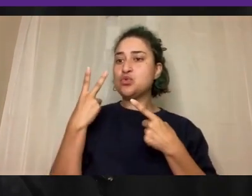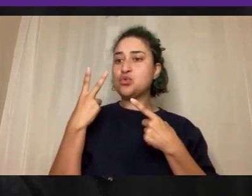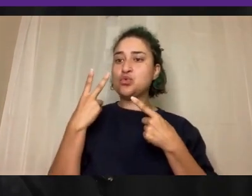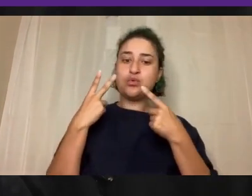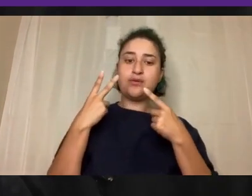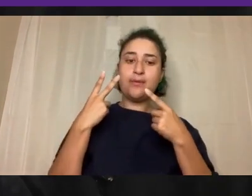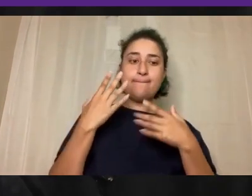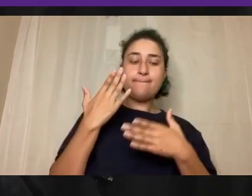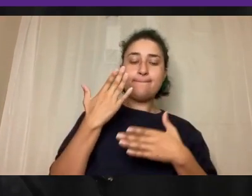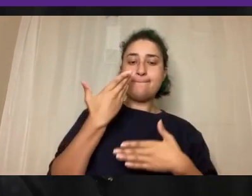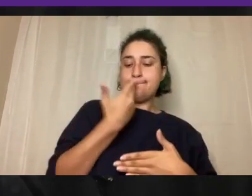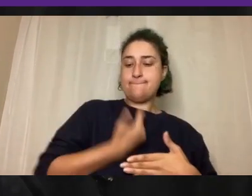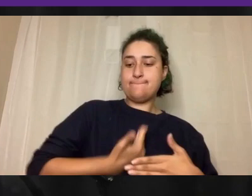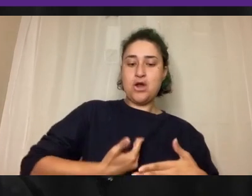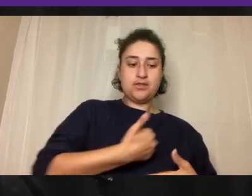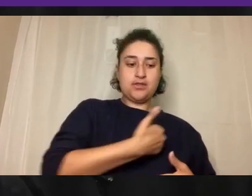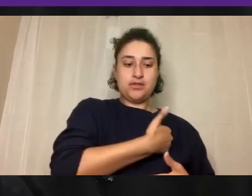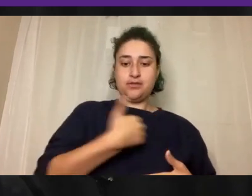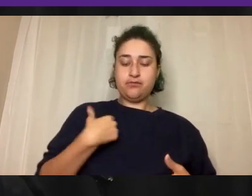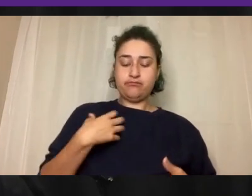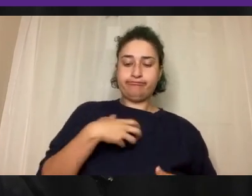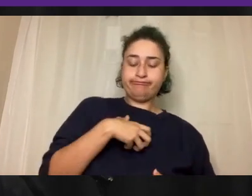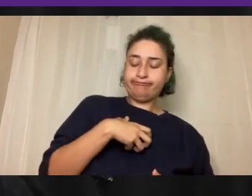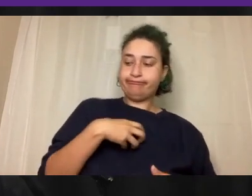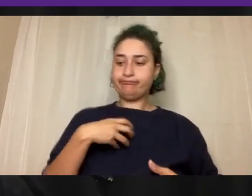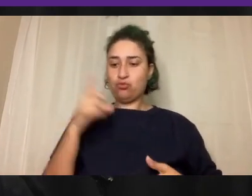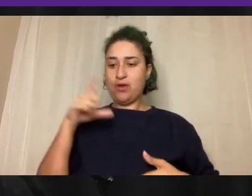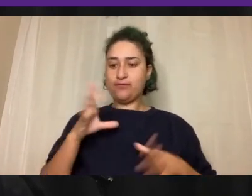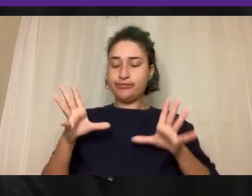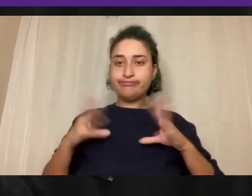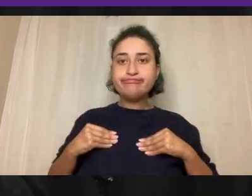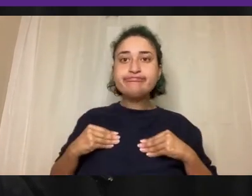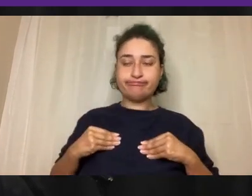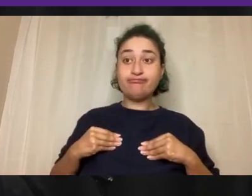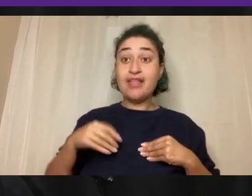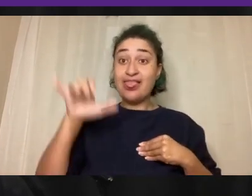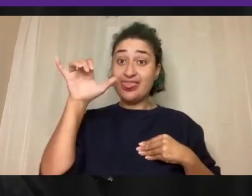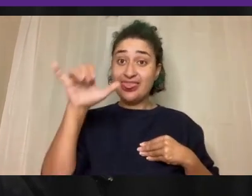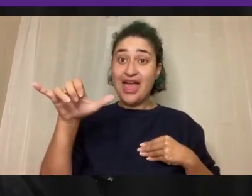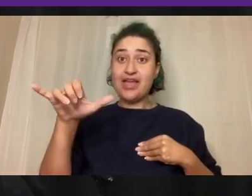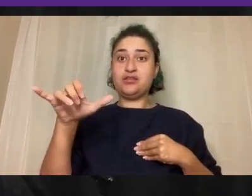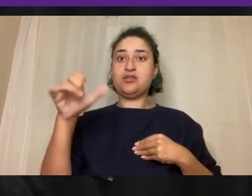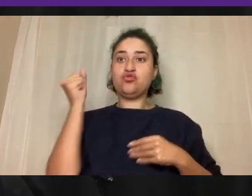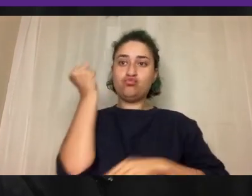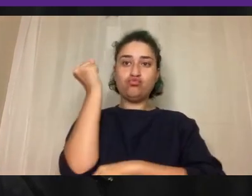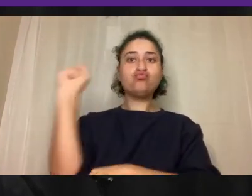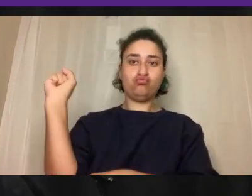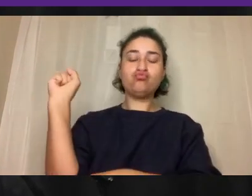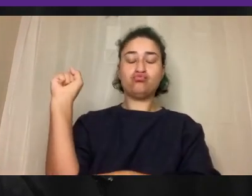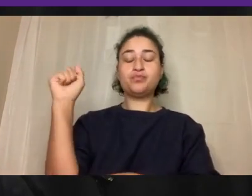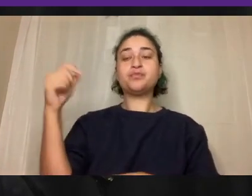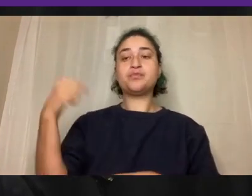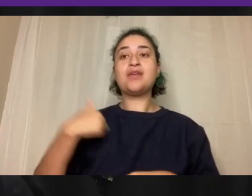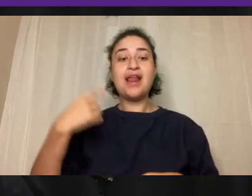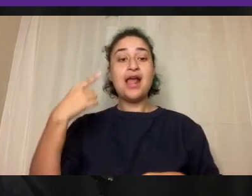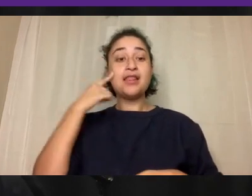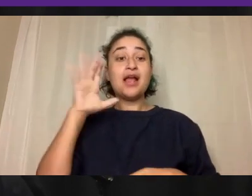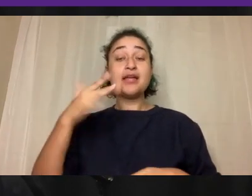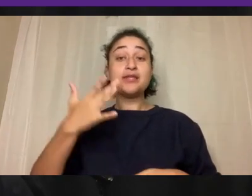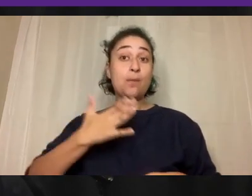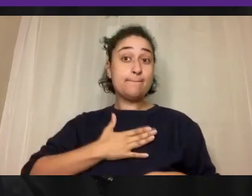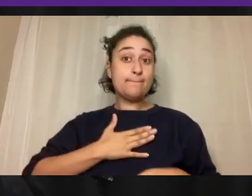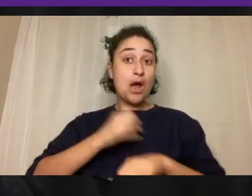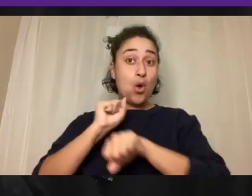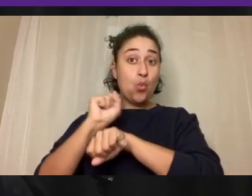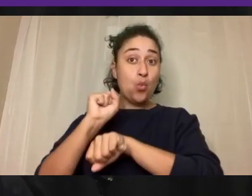simultaneously, right? And I think, and that's resiliency. Right, and I think that's what my work, in a way, tries to really